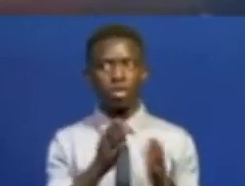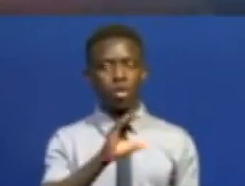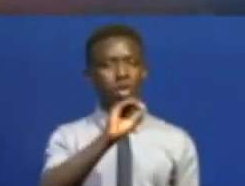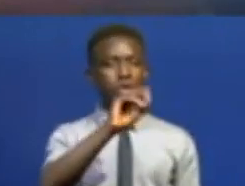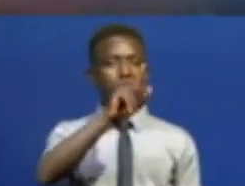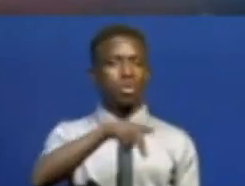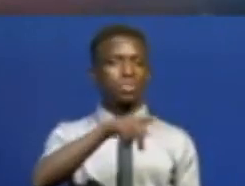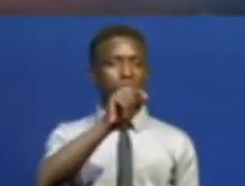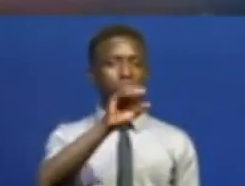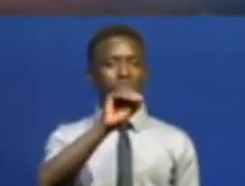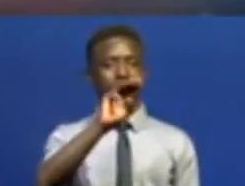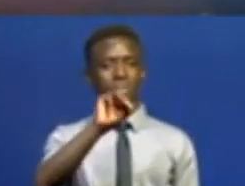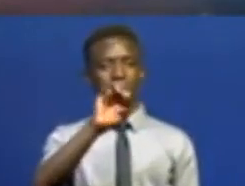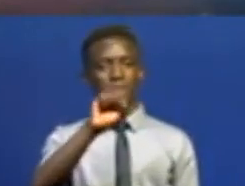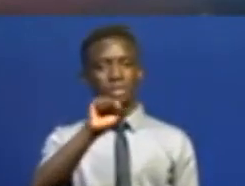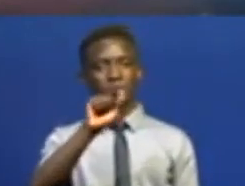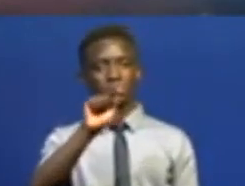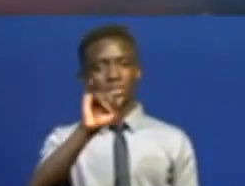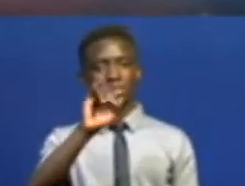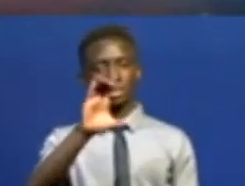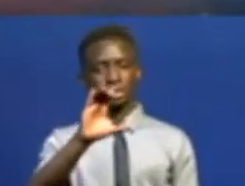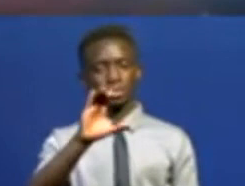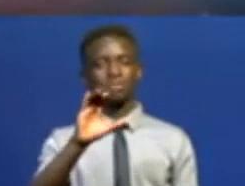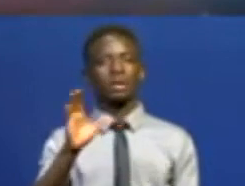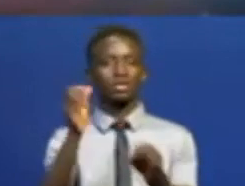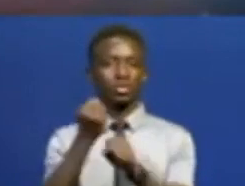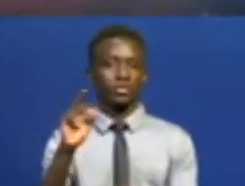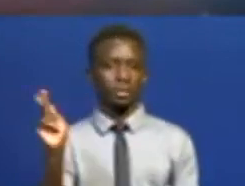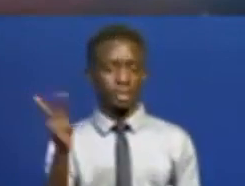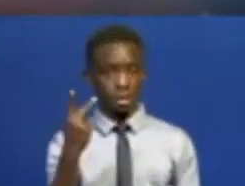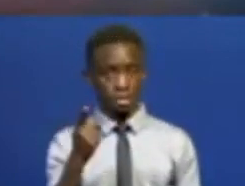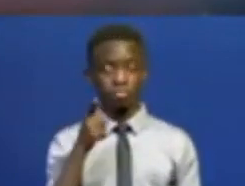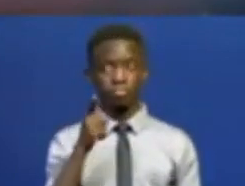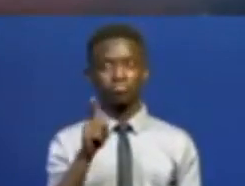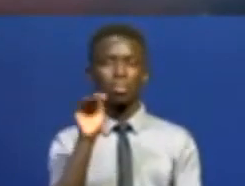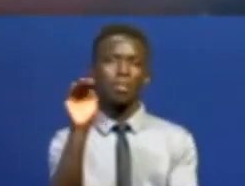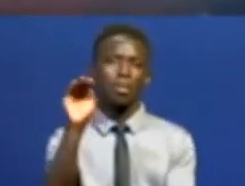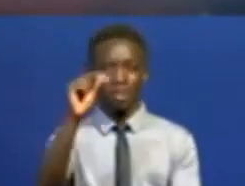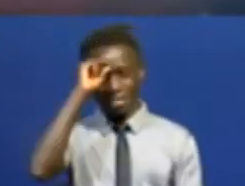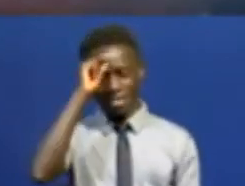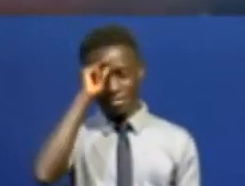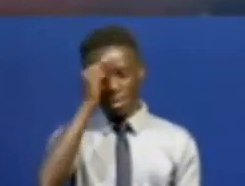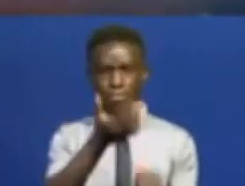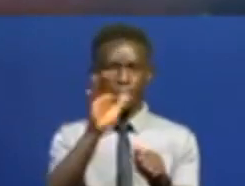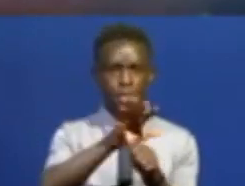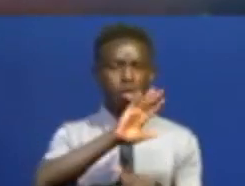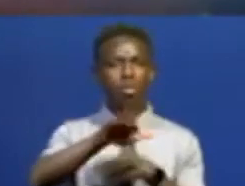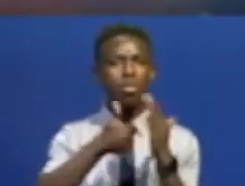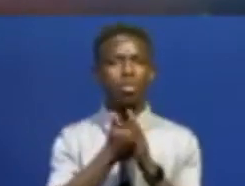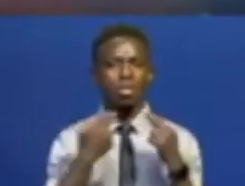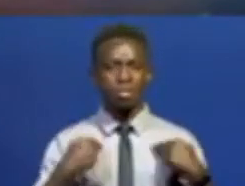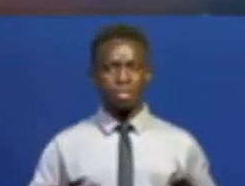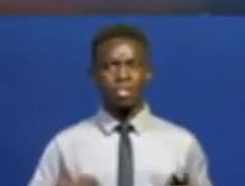Optometrists Association of Kenya, OAKE, is calling on the government to prioritize eye health coverage for all Kenyans by embracing awareness